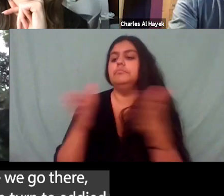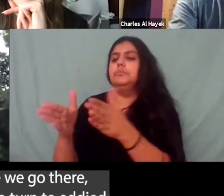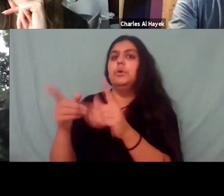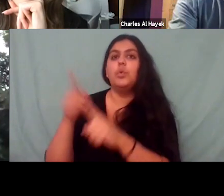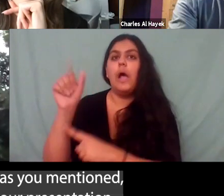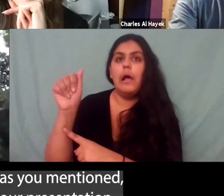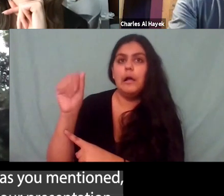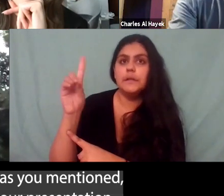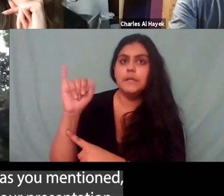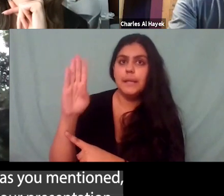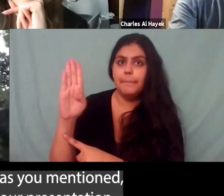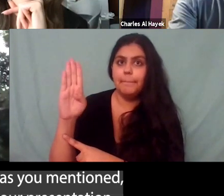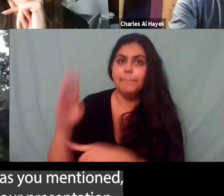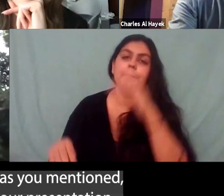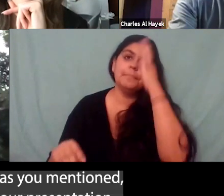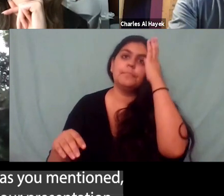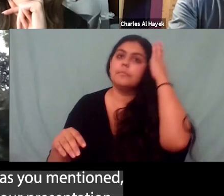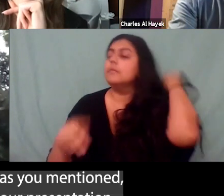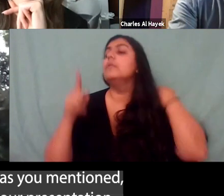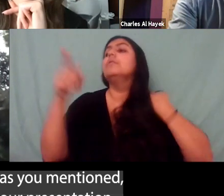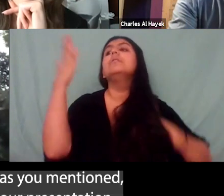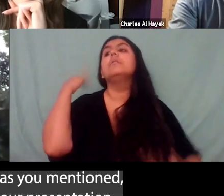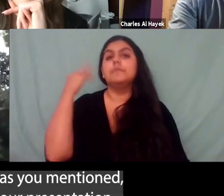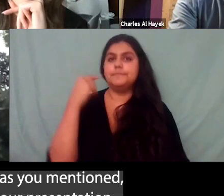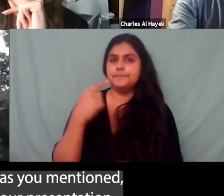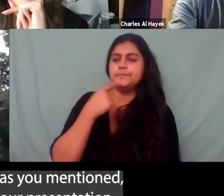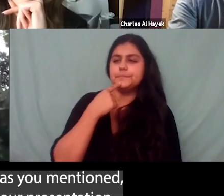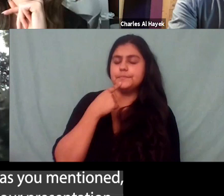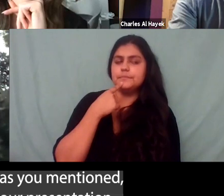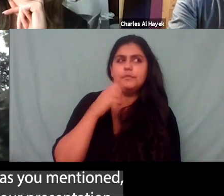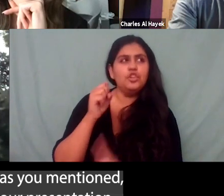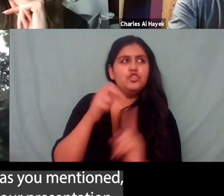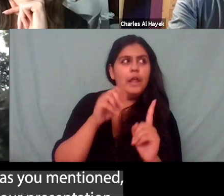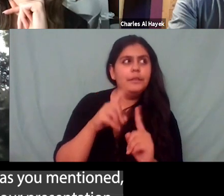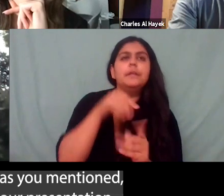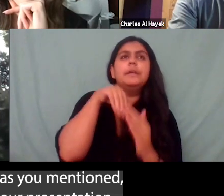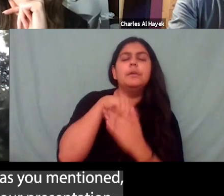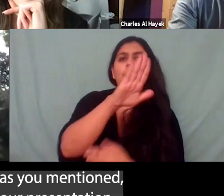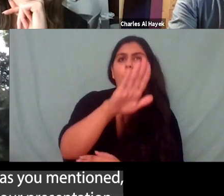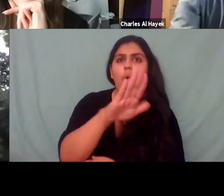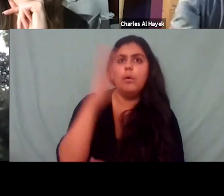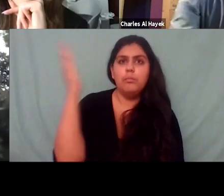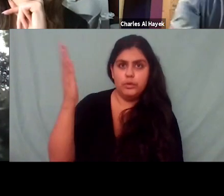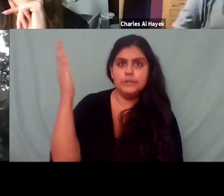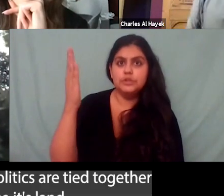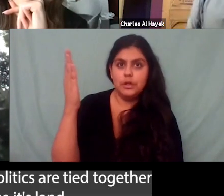to Adib. And again, as you mentioned, Charles, in your